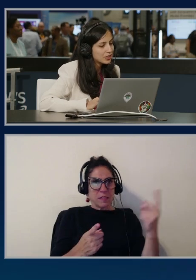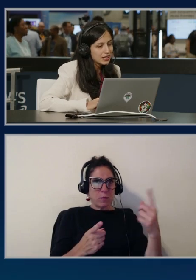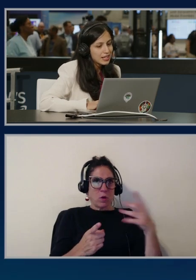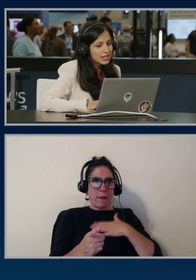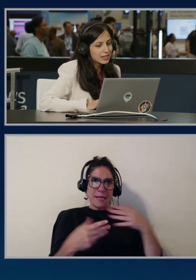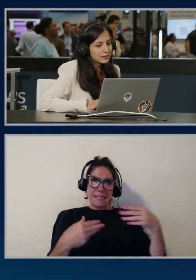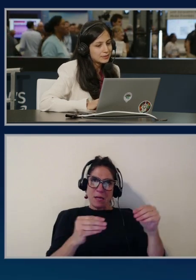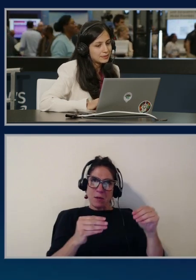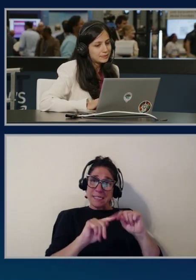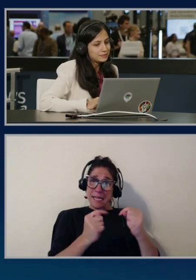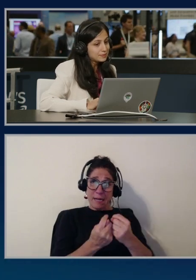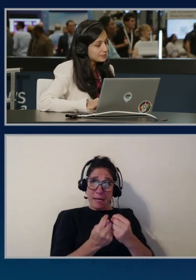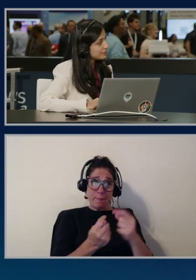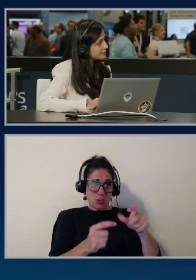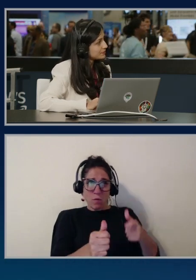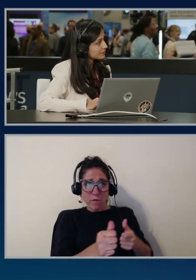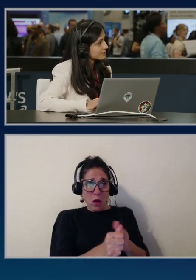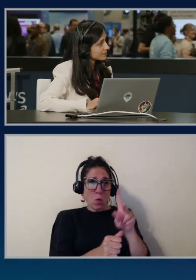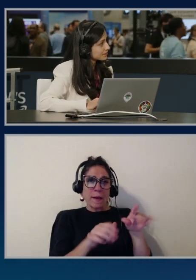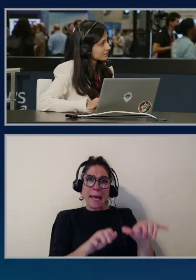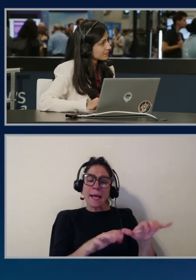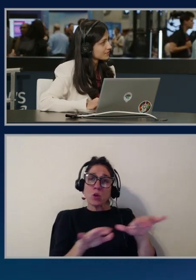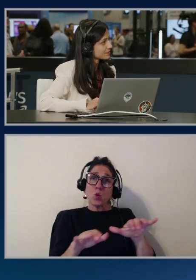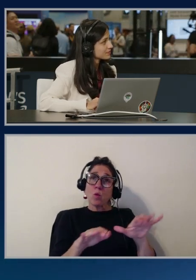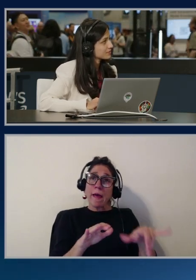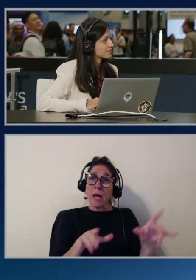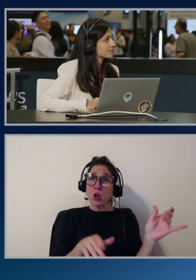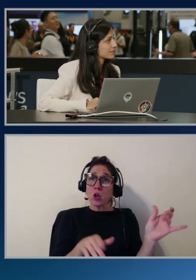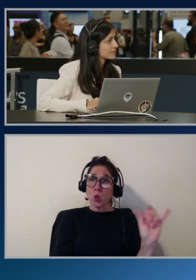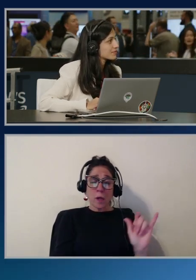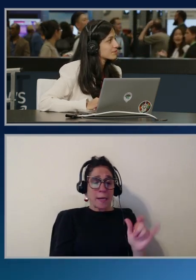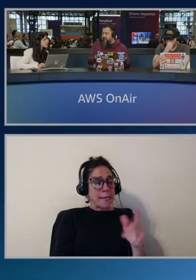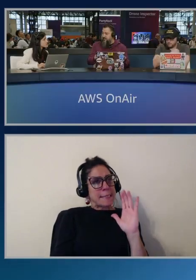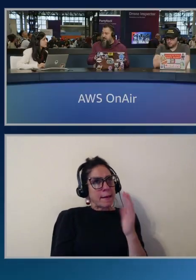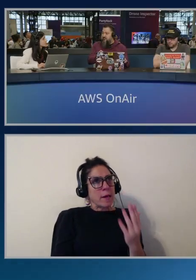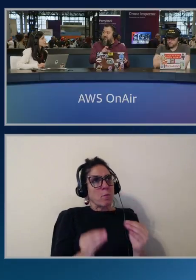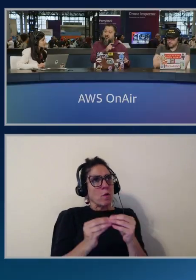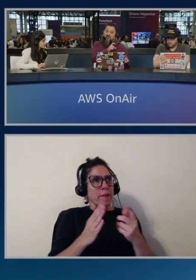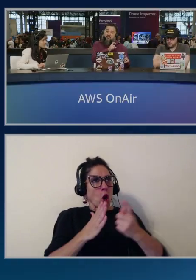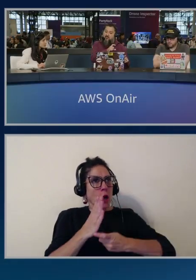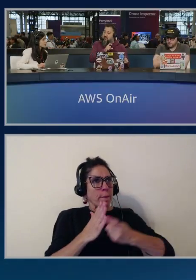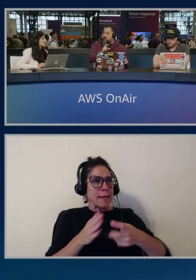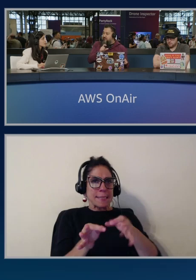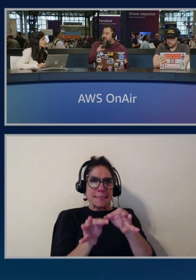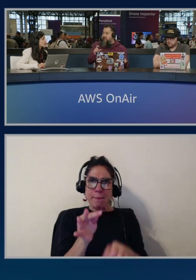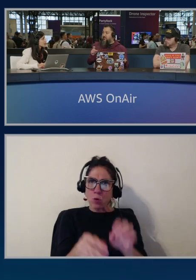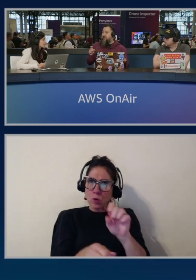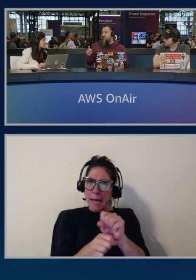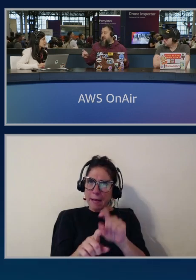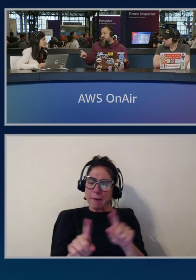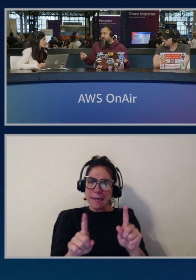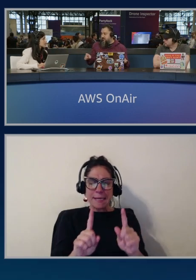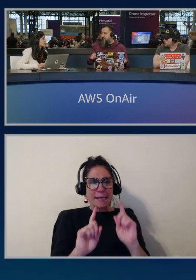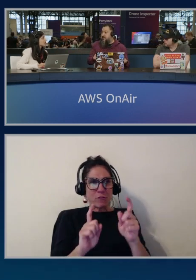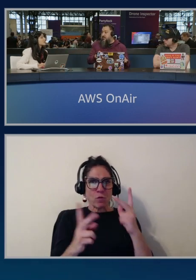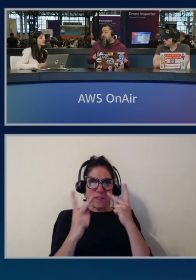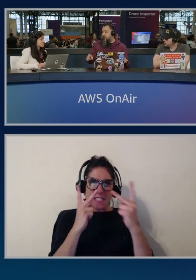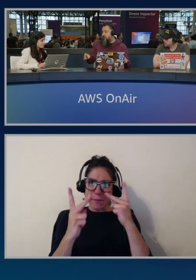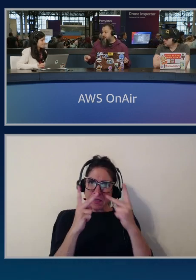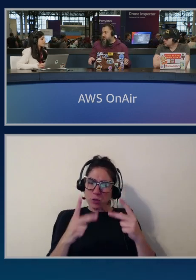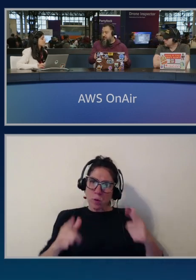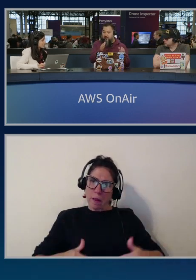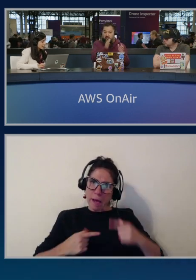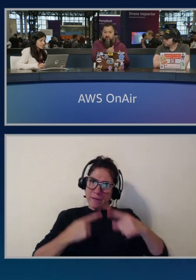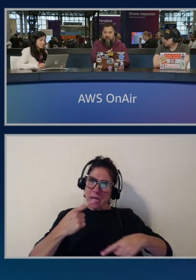too. Okay. So it seems like it's significantly more than just automating the simple task. It's being able to give you that visibility to the life cycle of